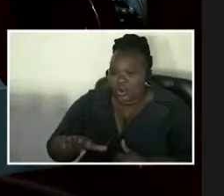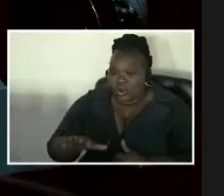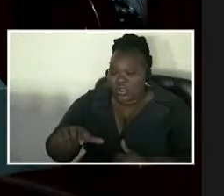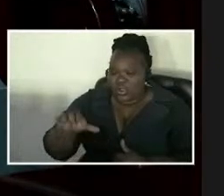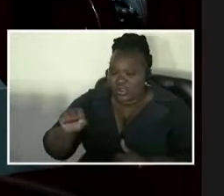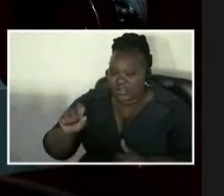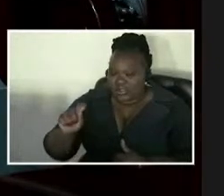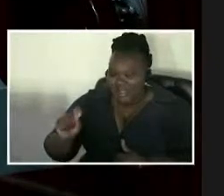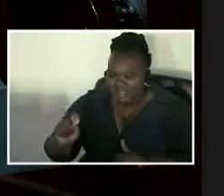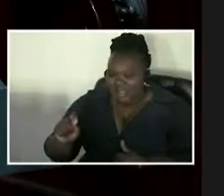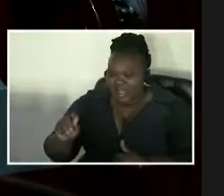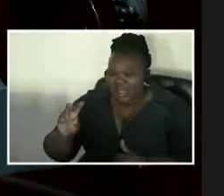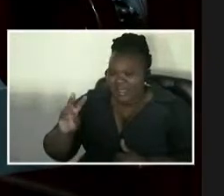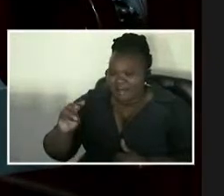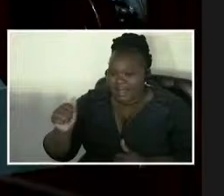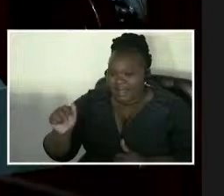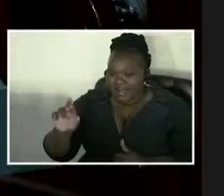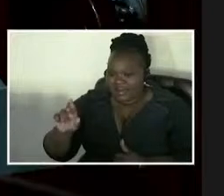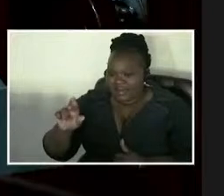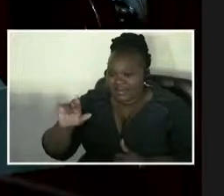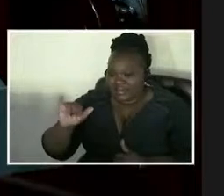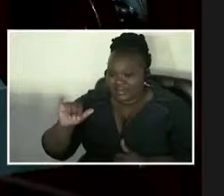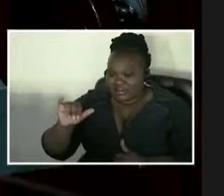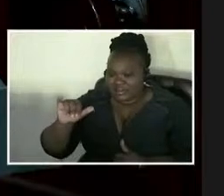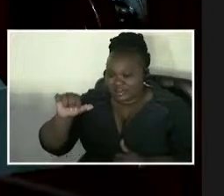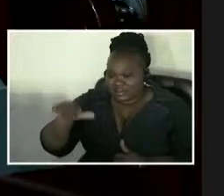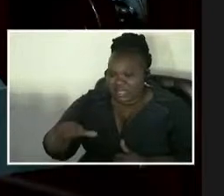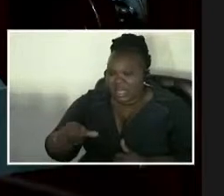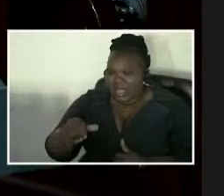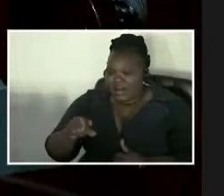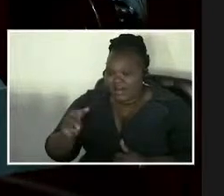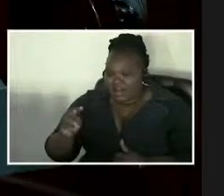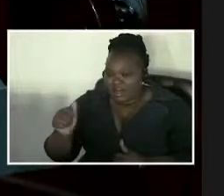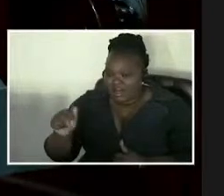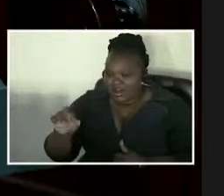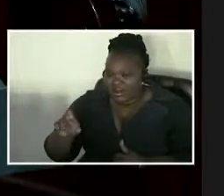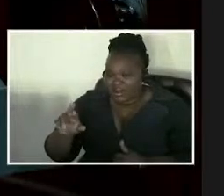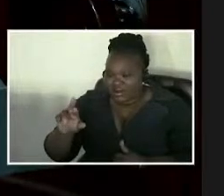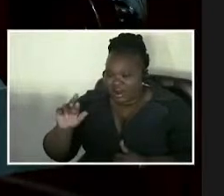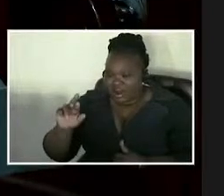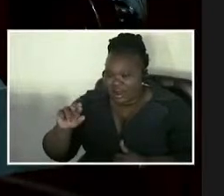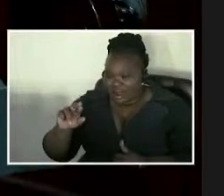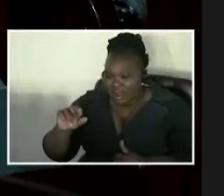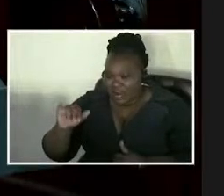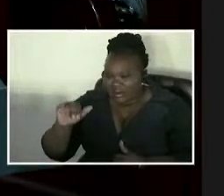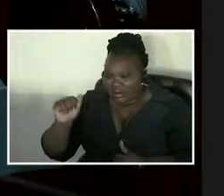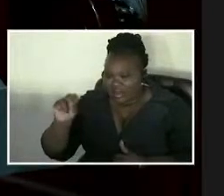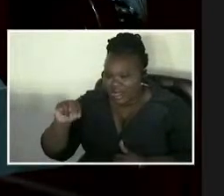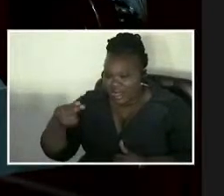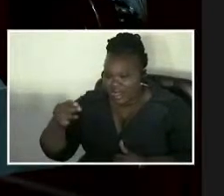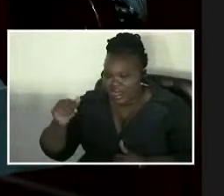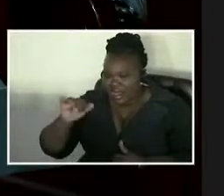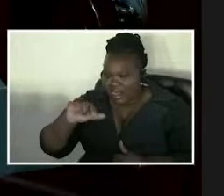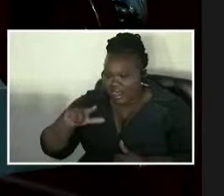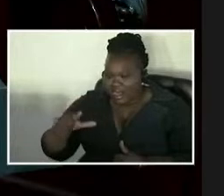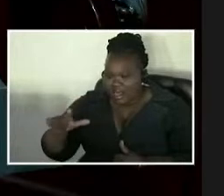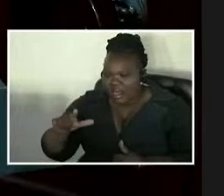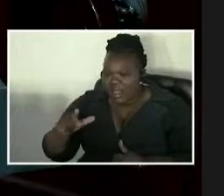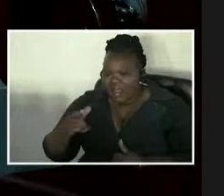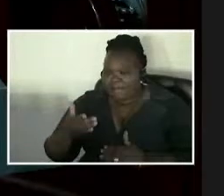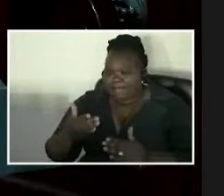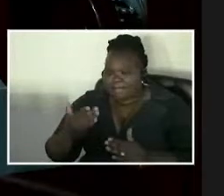mary's and marian hill that have gone through this process the department is consolidating